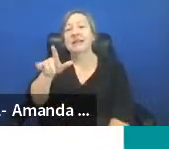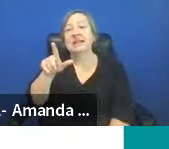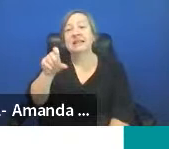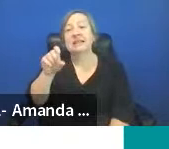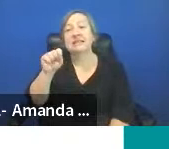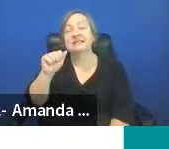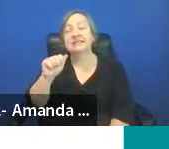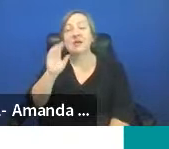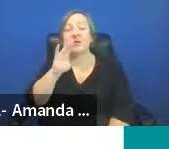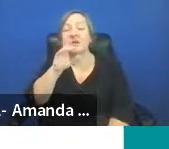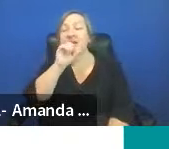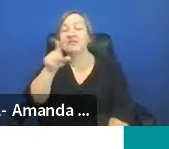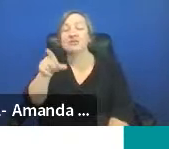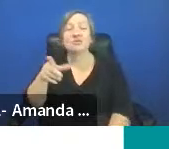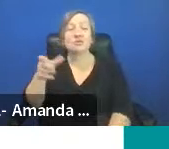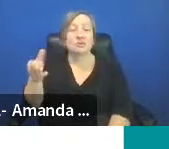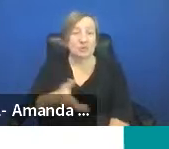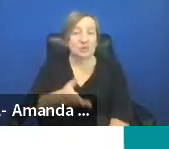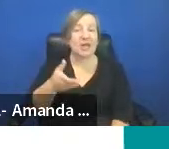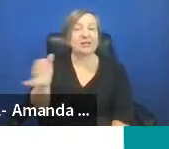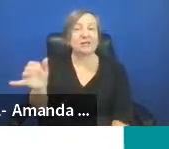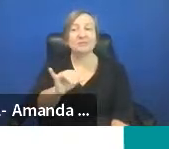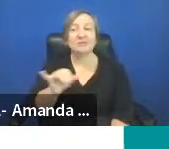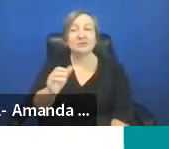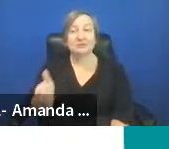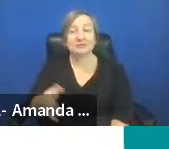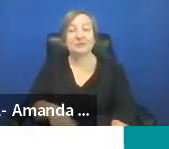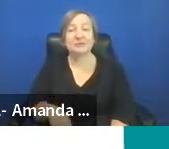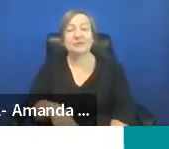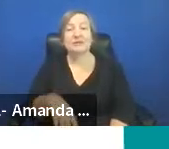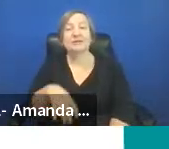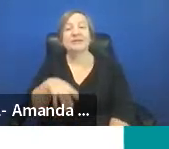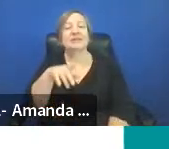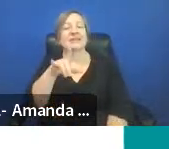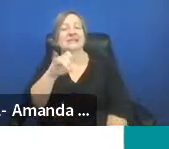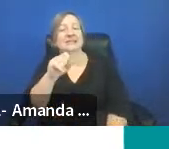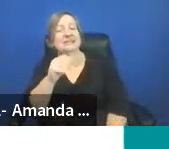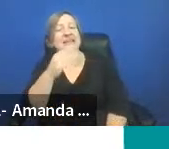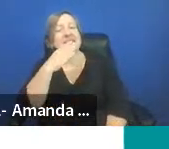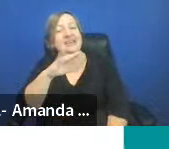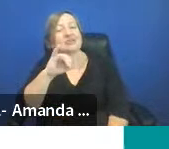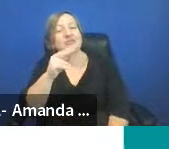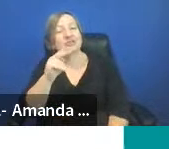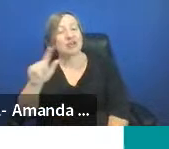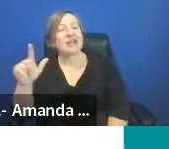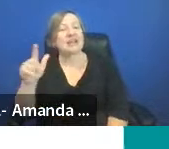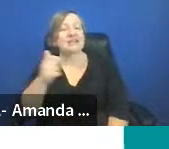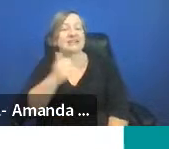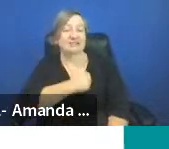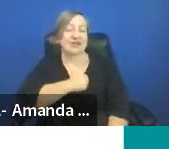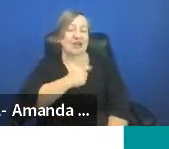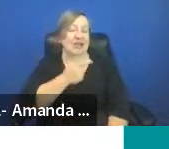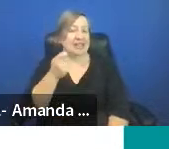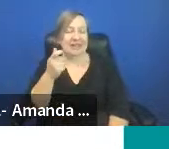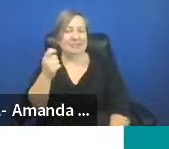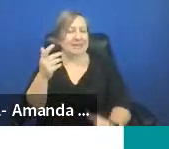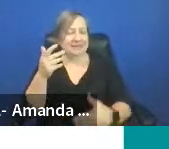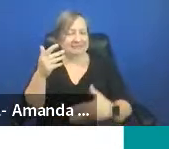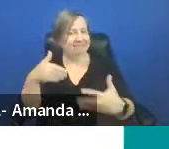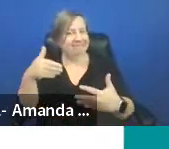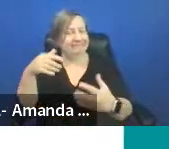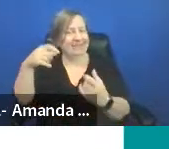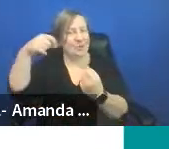have you welcome everyone as well. Thank you, Johnell. Apologies for a little bit of a